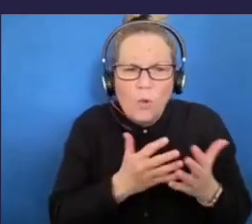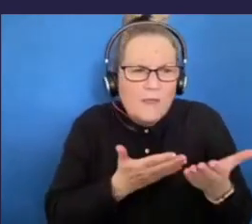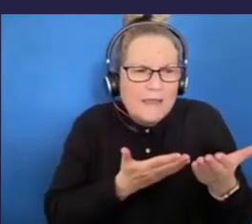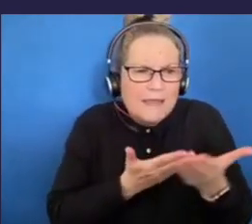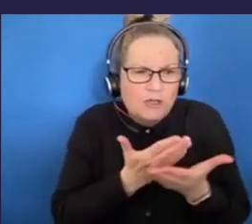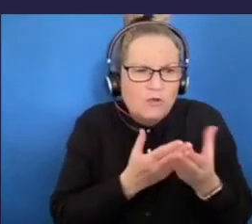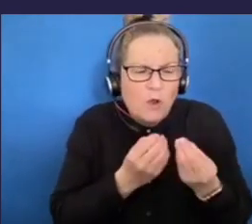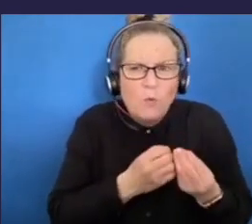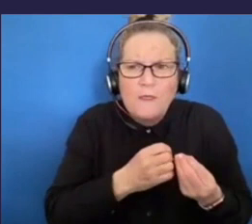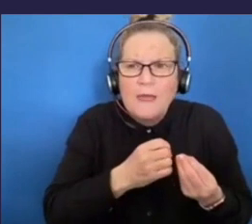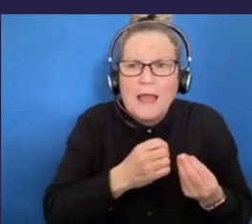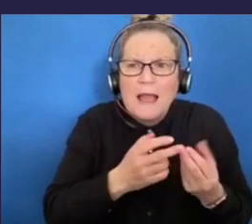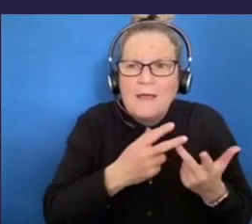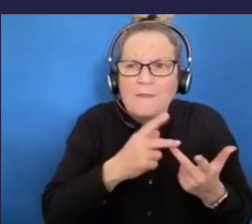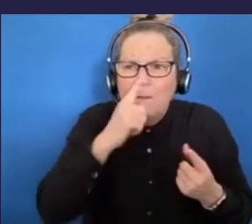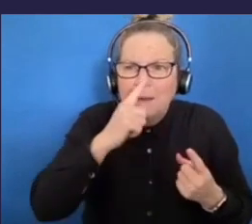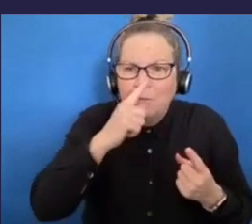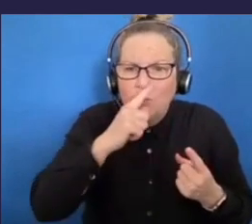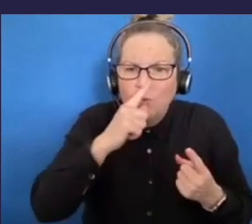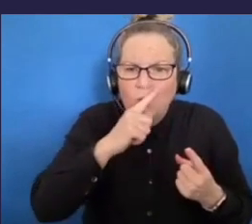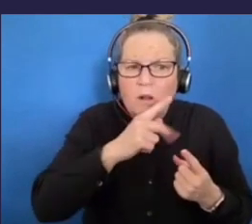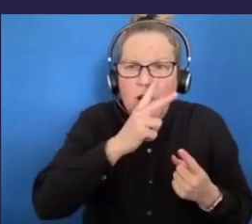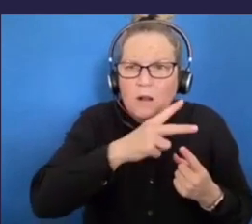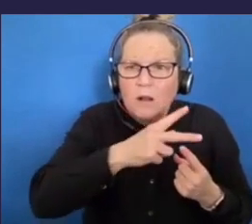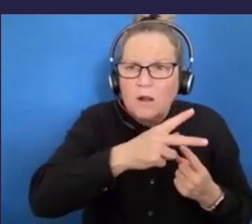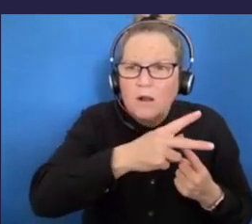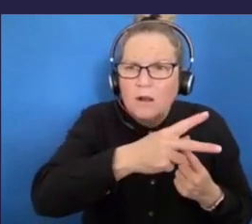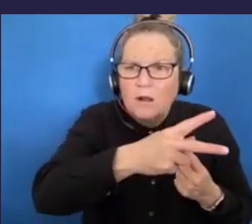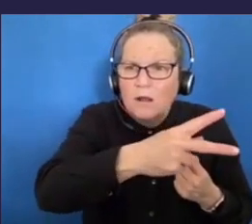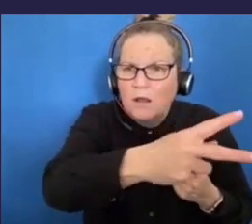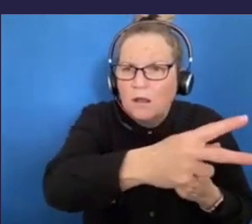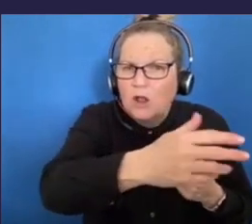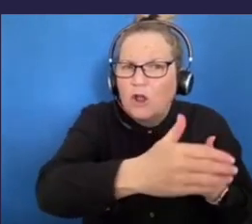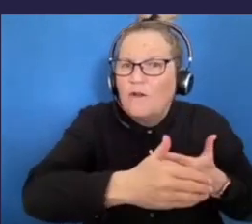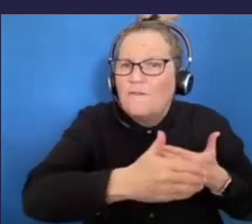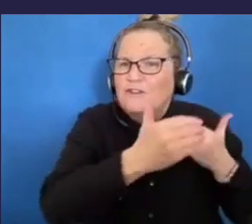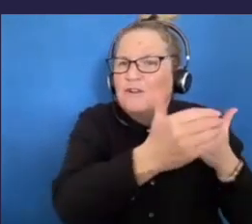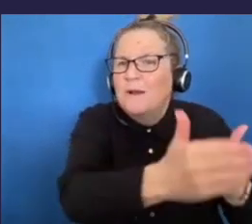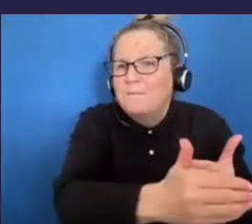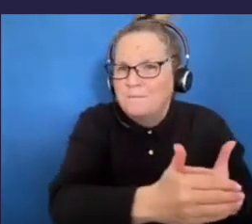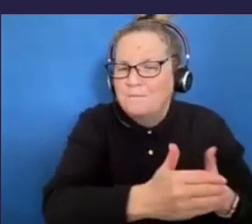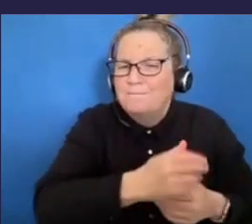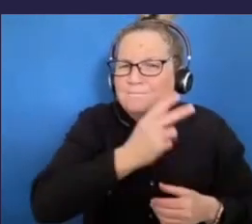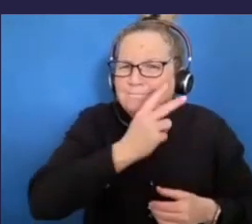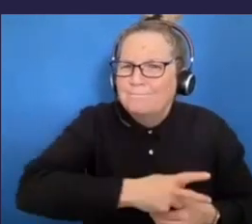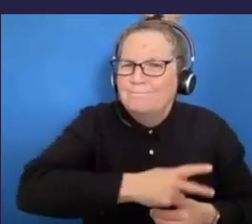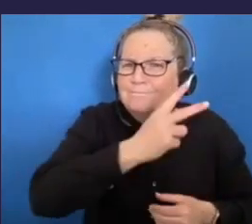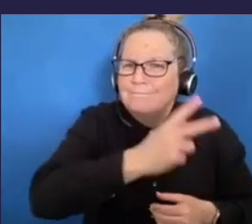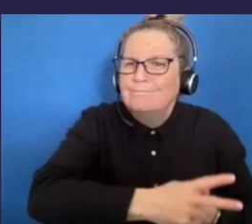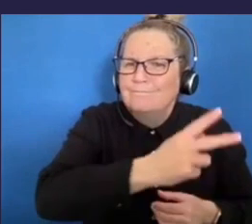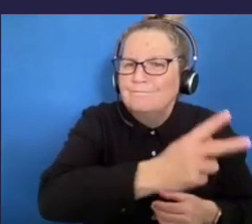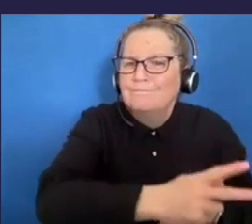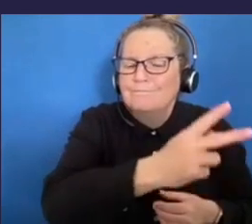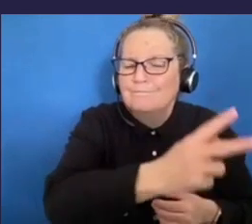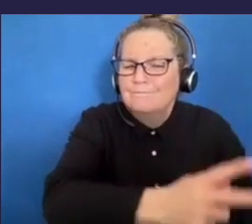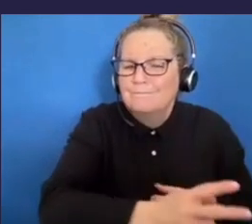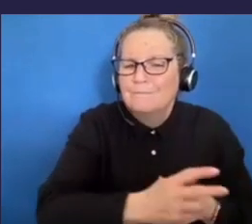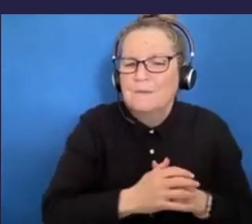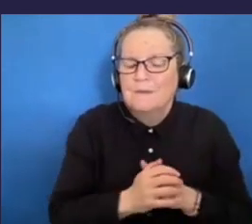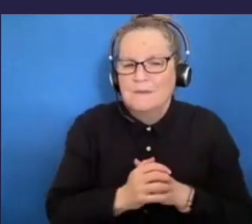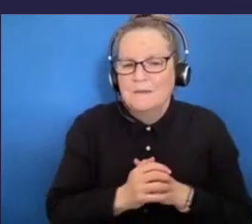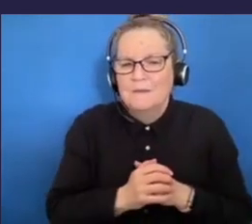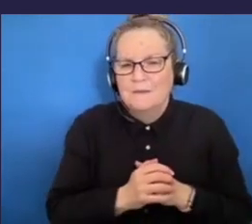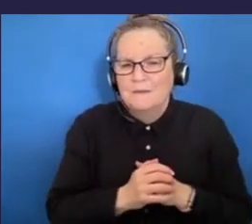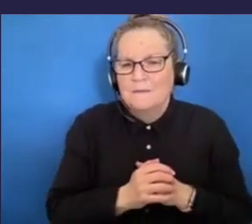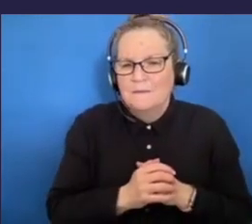over time. And one of the ways to do this is by way of,